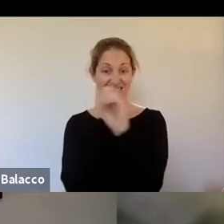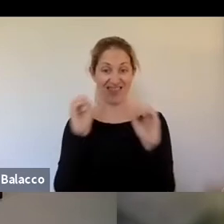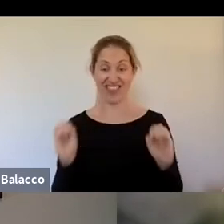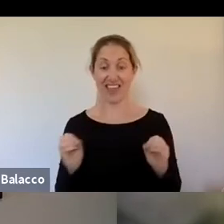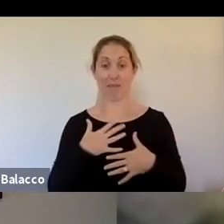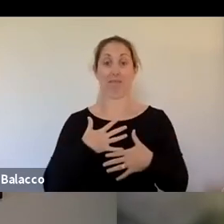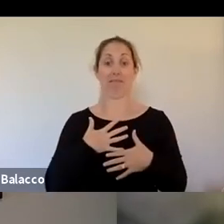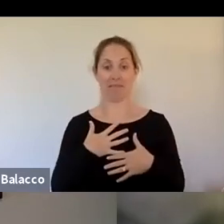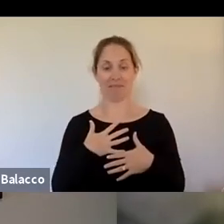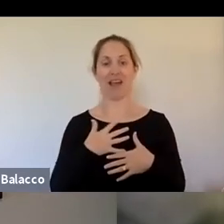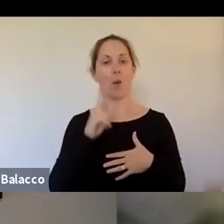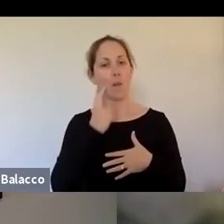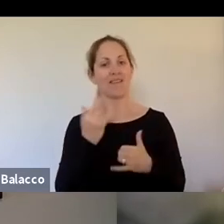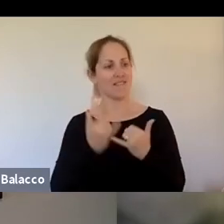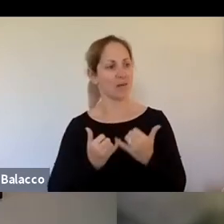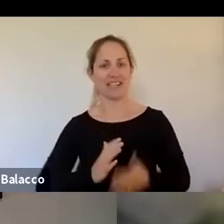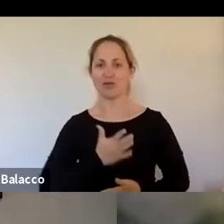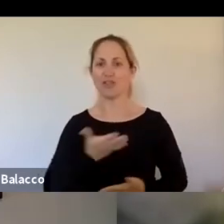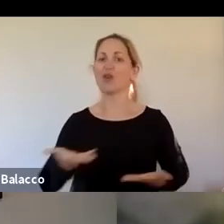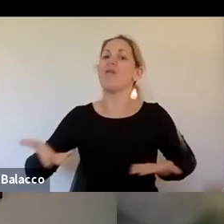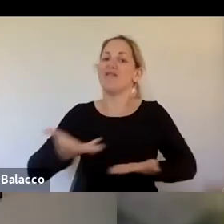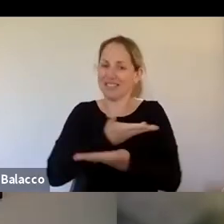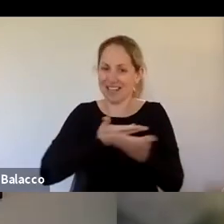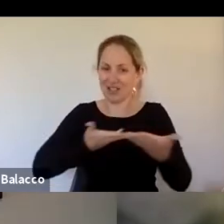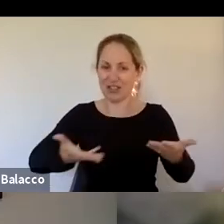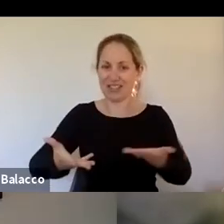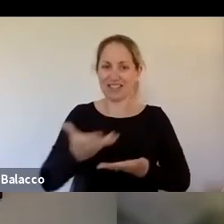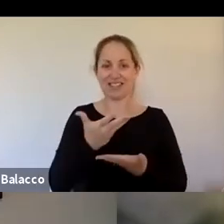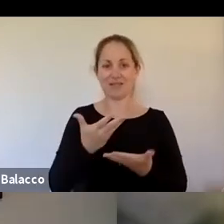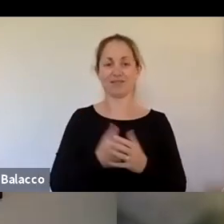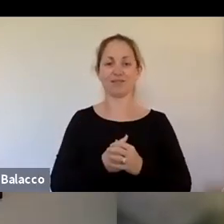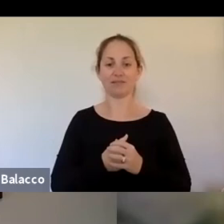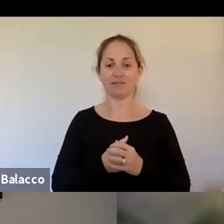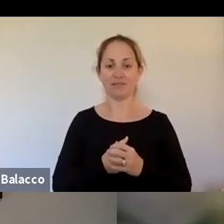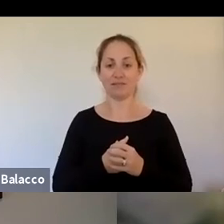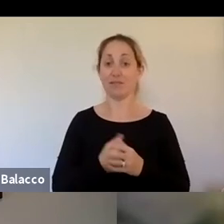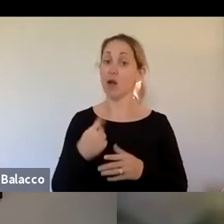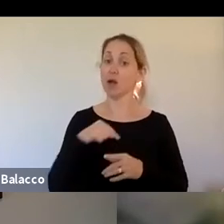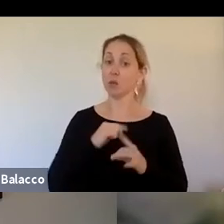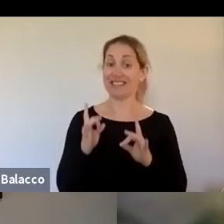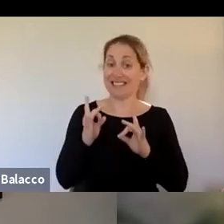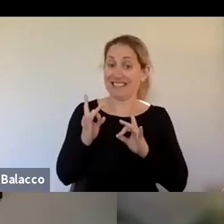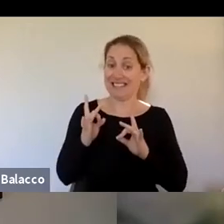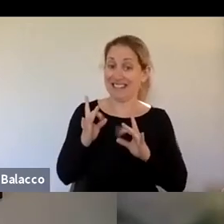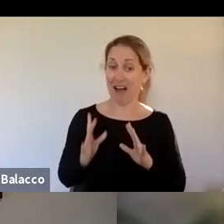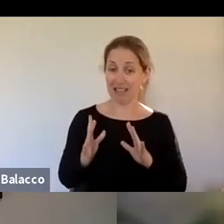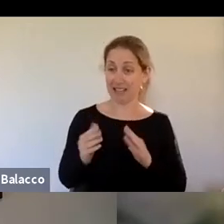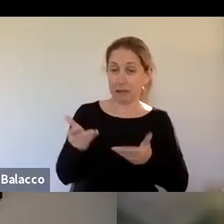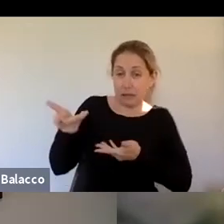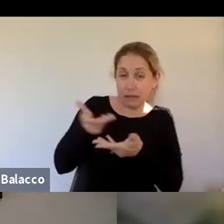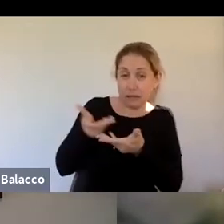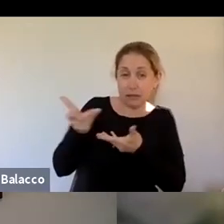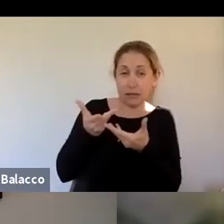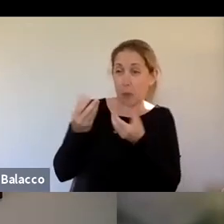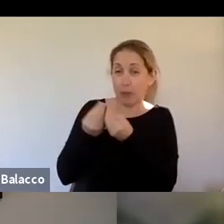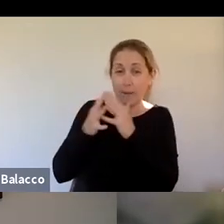have a really interesting conversation. So we've all along, since we began collaborating with WolfBrown, talked